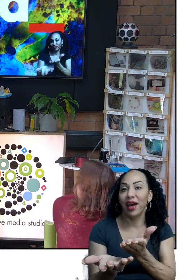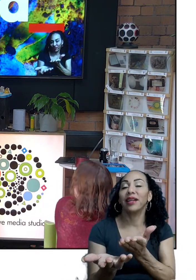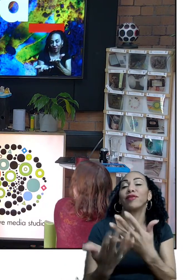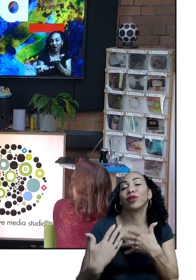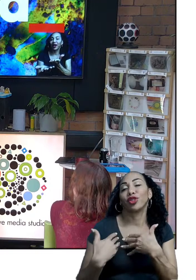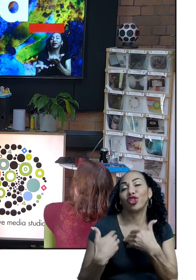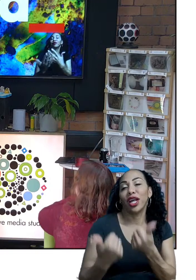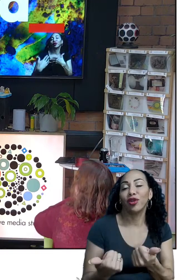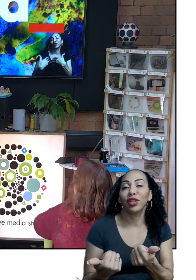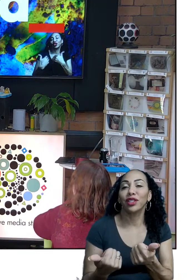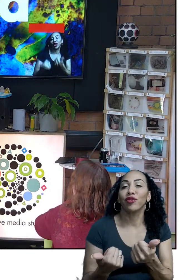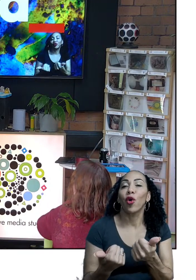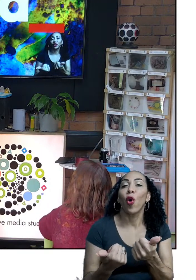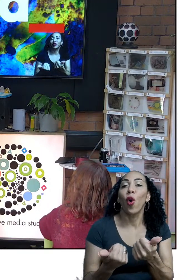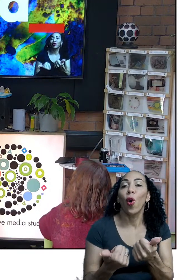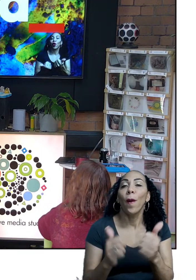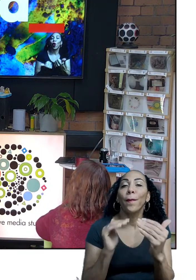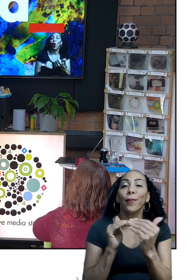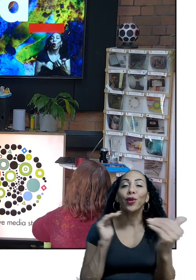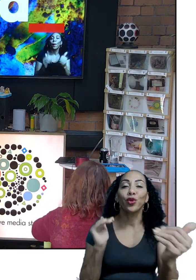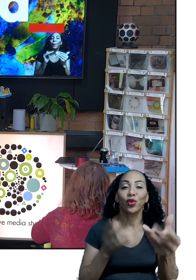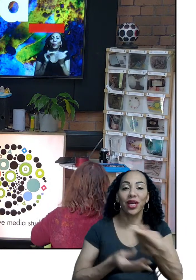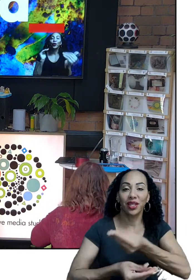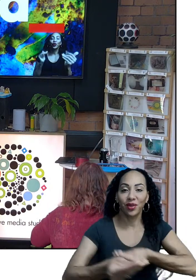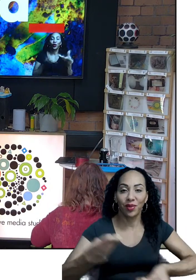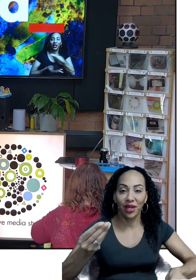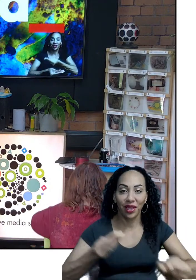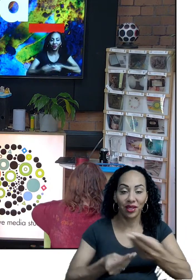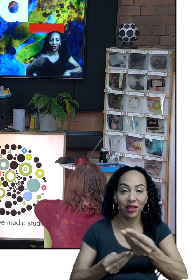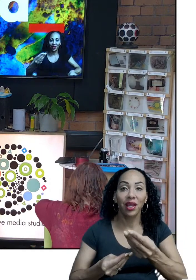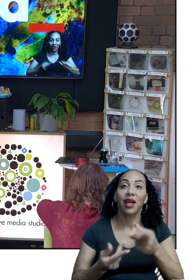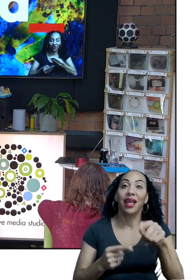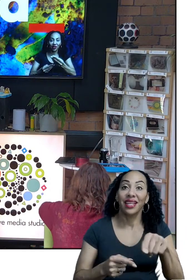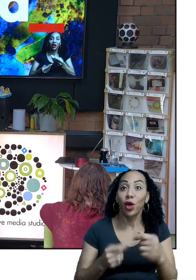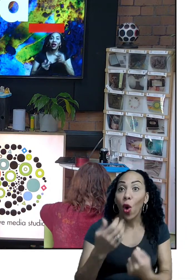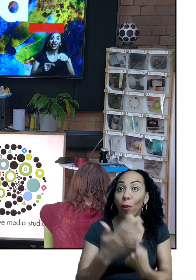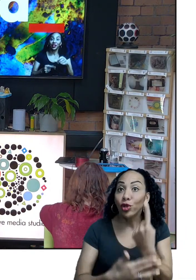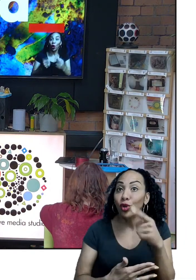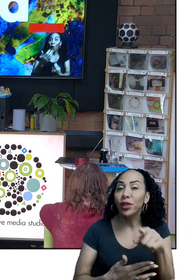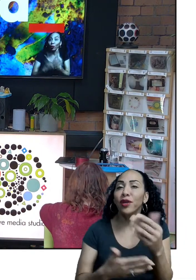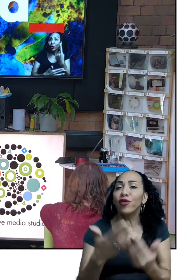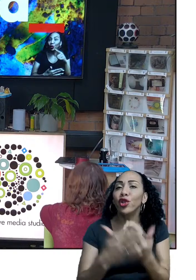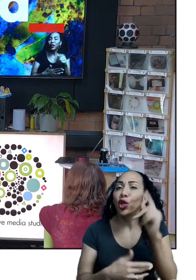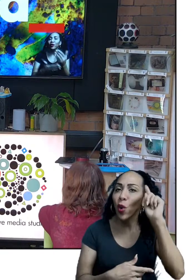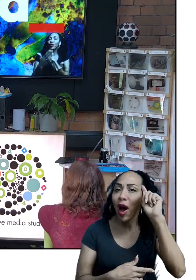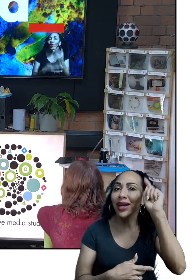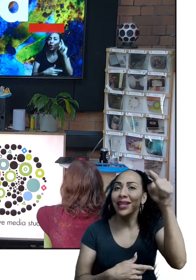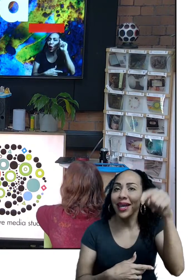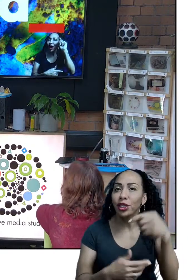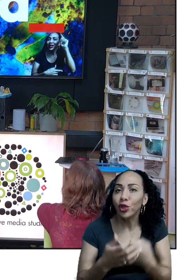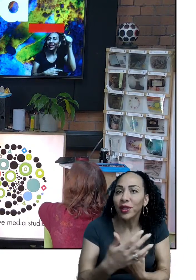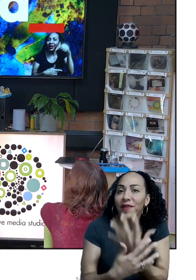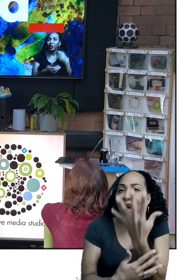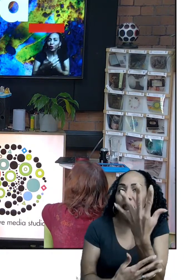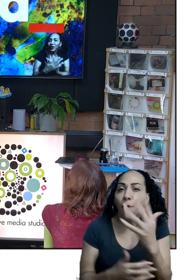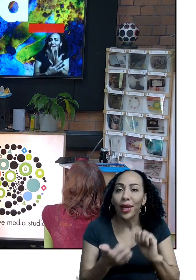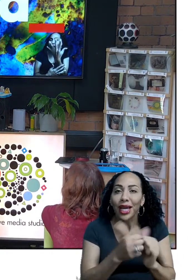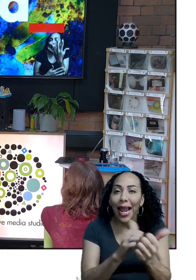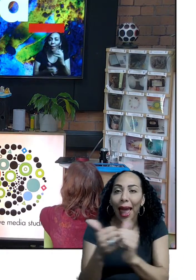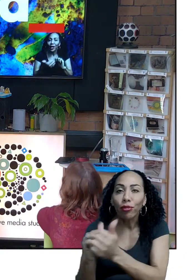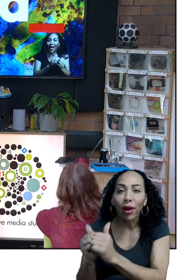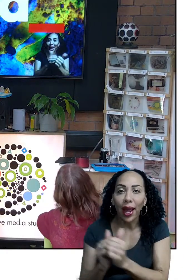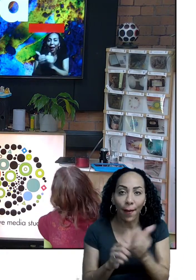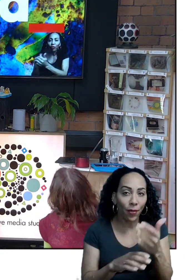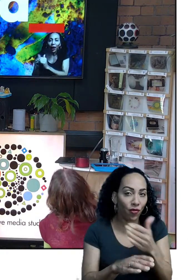all, we're a space for people to take risks with embryonic ideas and to make some time for collaboration. So just before we begin, a few